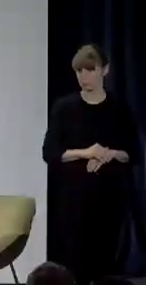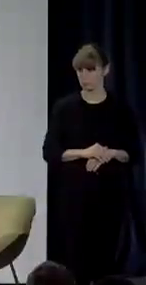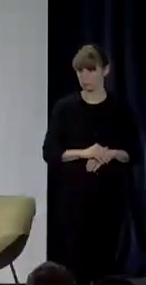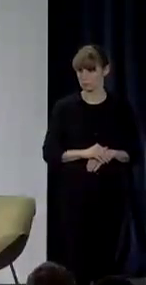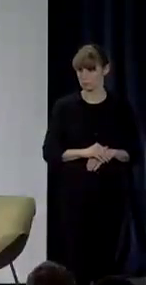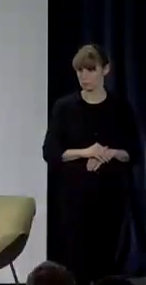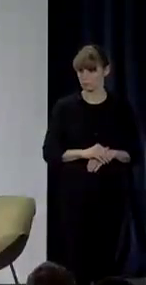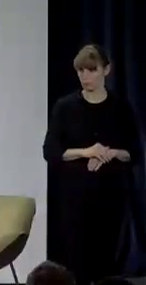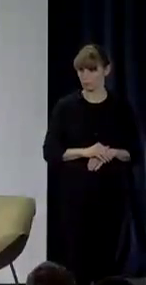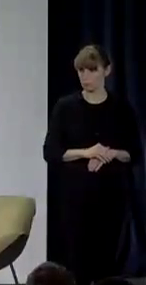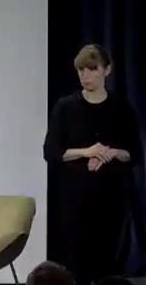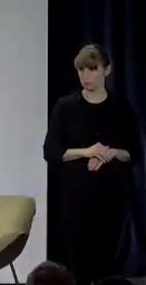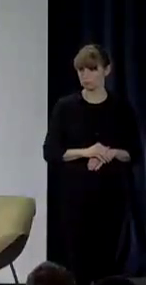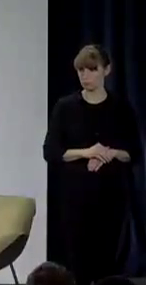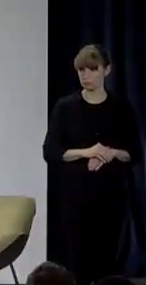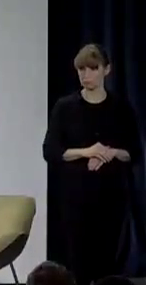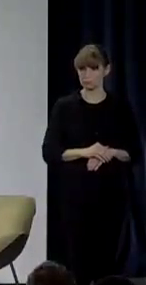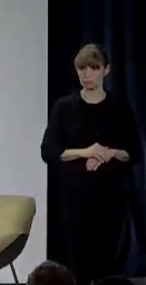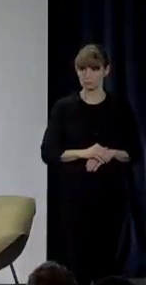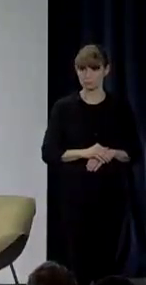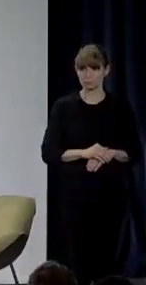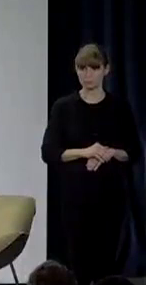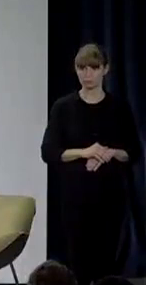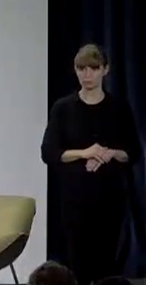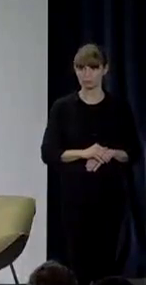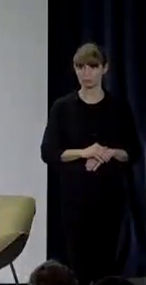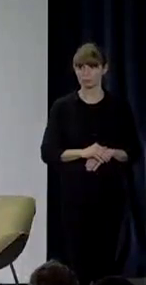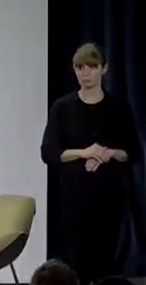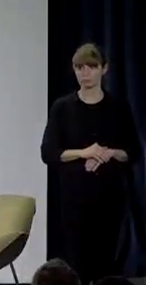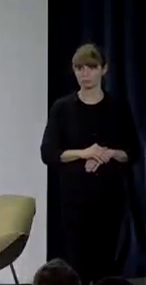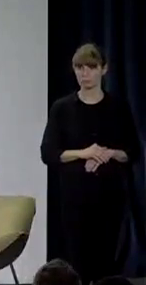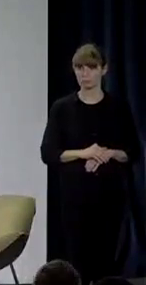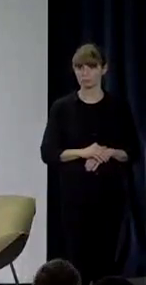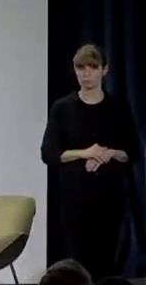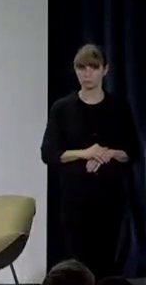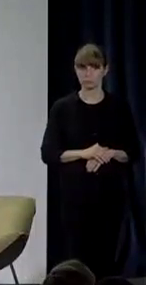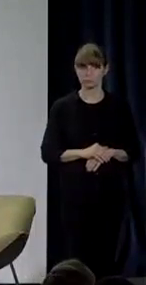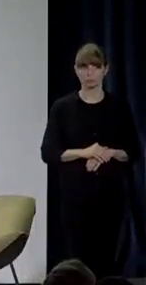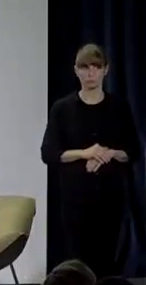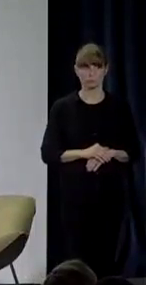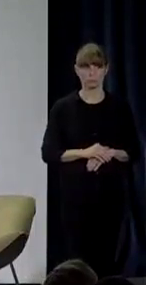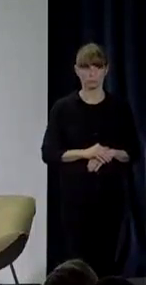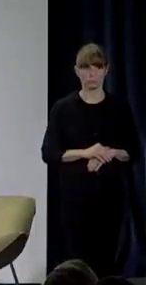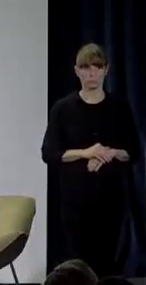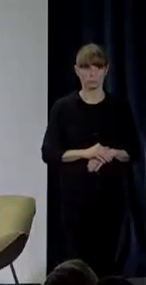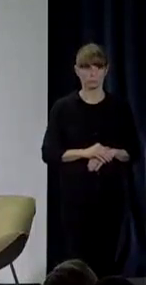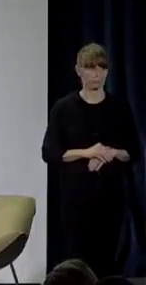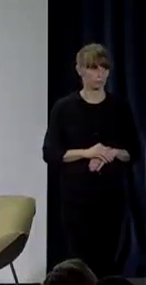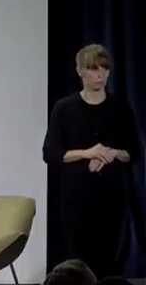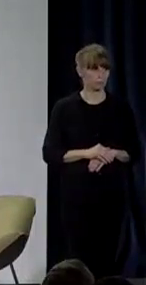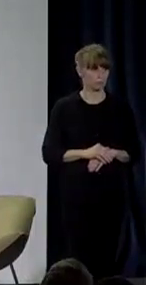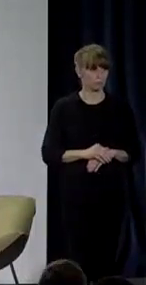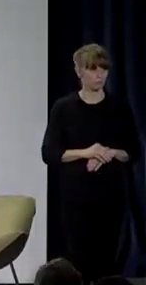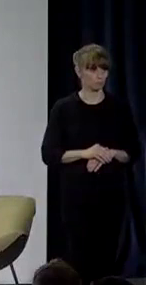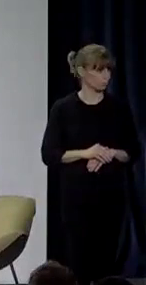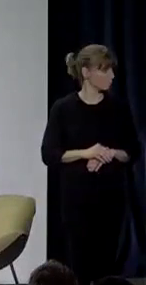we form the IGF MAG, which is a multi-stakeholder, multidisciplinary group, global group that